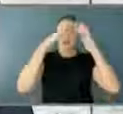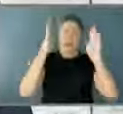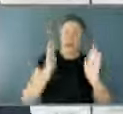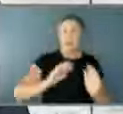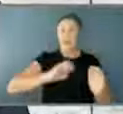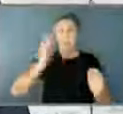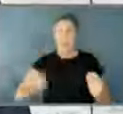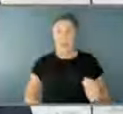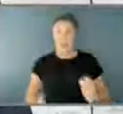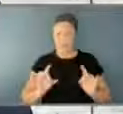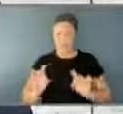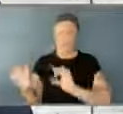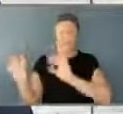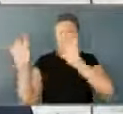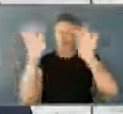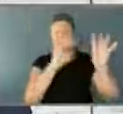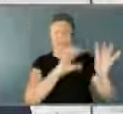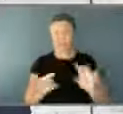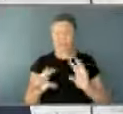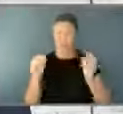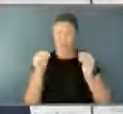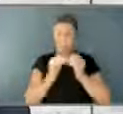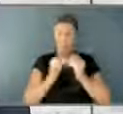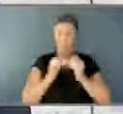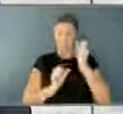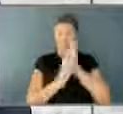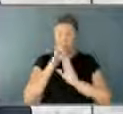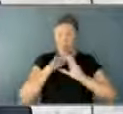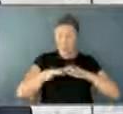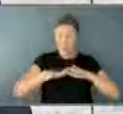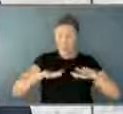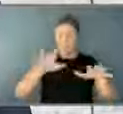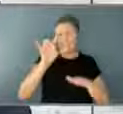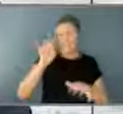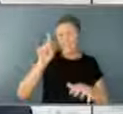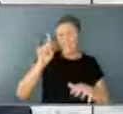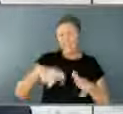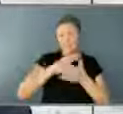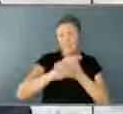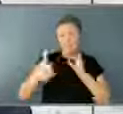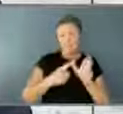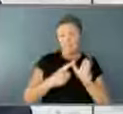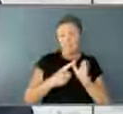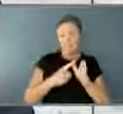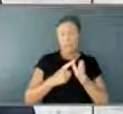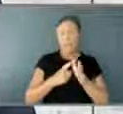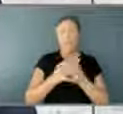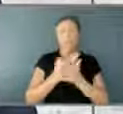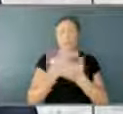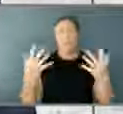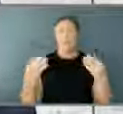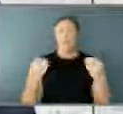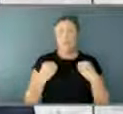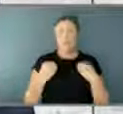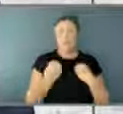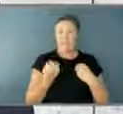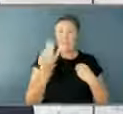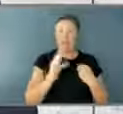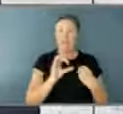is some 10,000 hectares. Over 1,300 homes and businesses are without power, and there is significant damage to the electricity